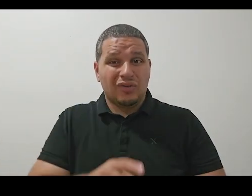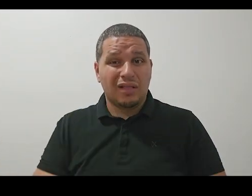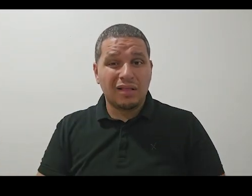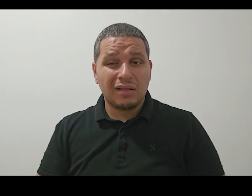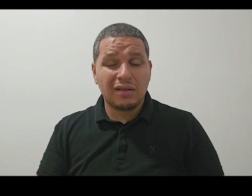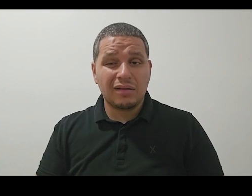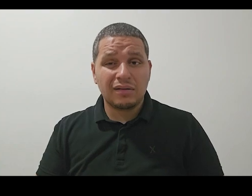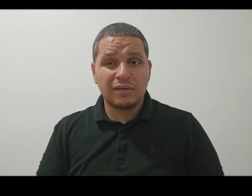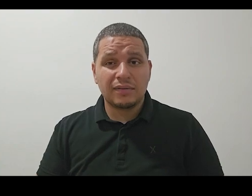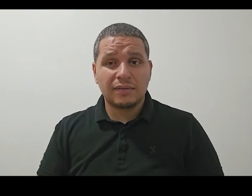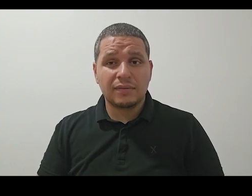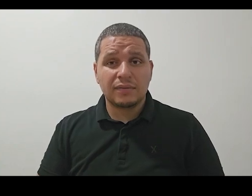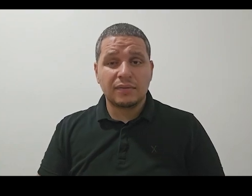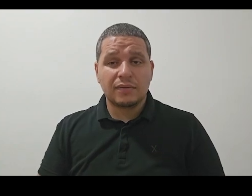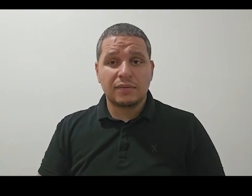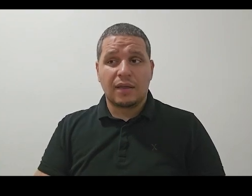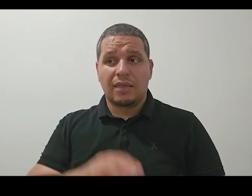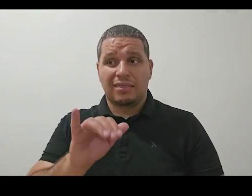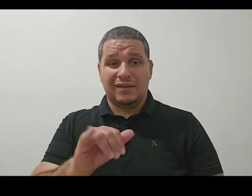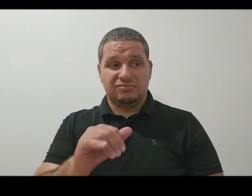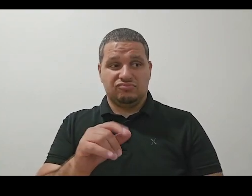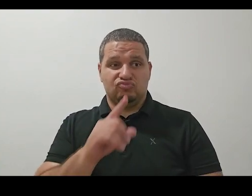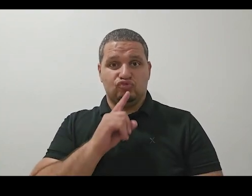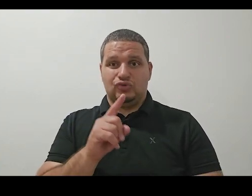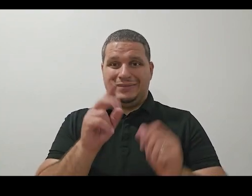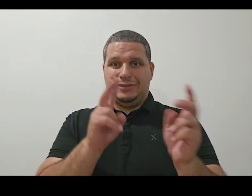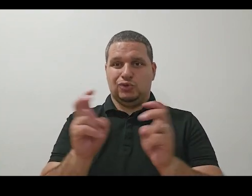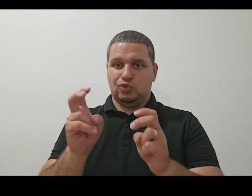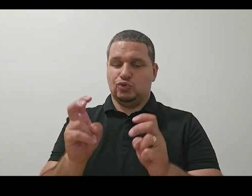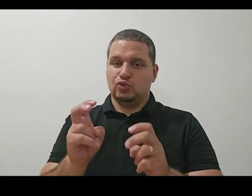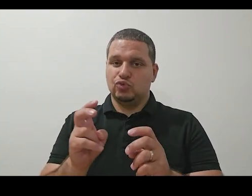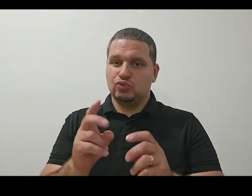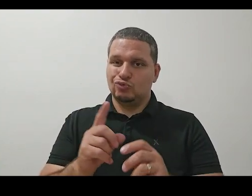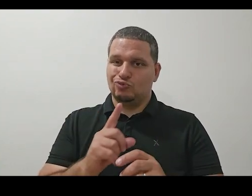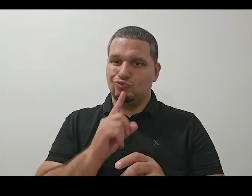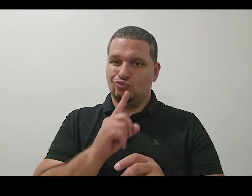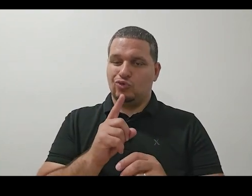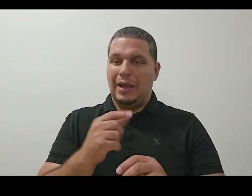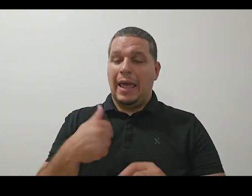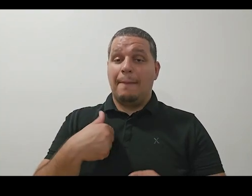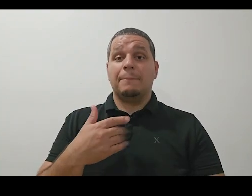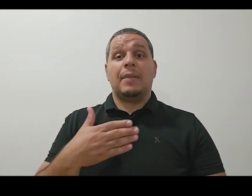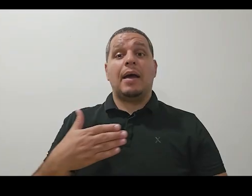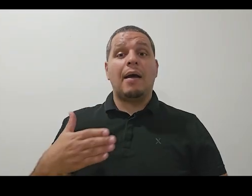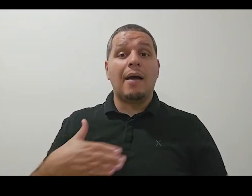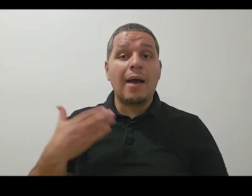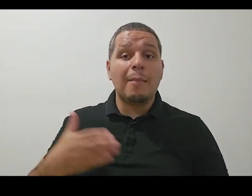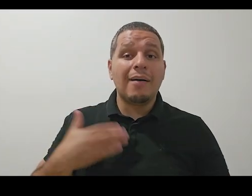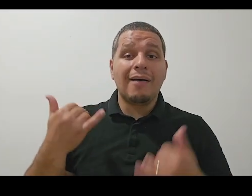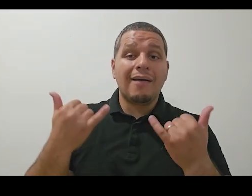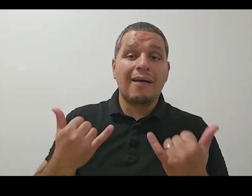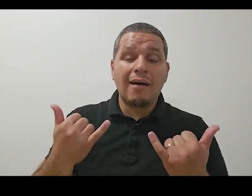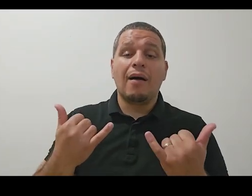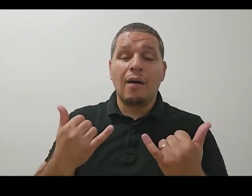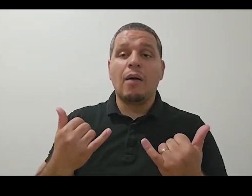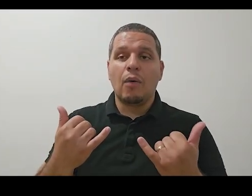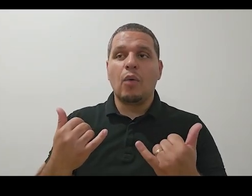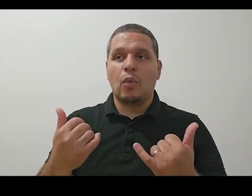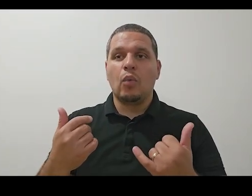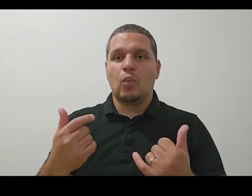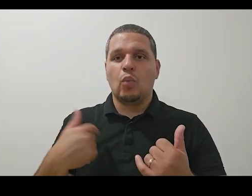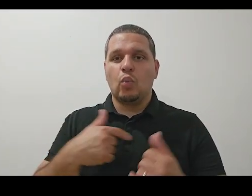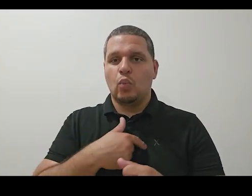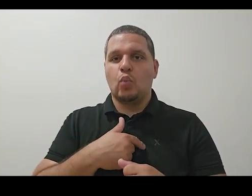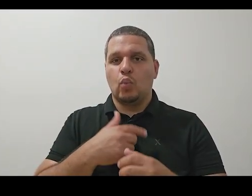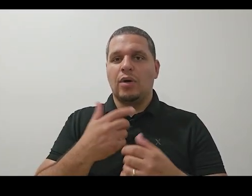illness is a factor, is something that really exists. I'm glad now that